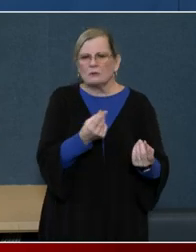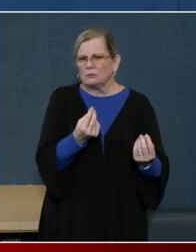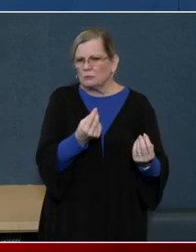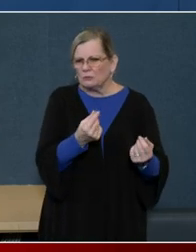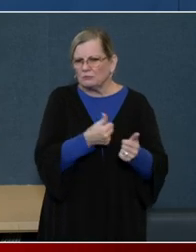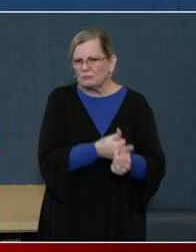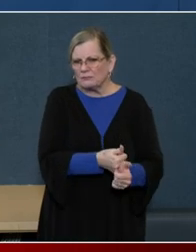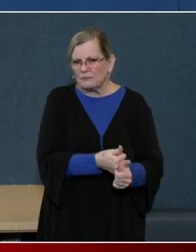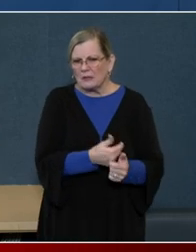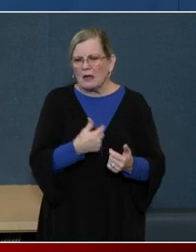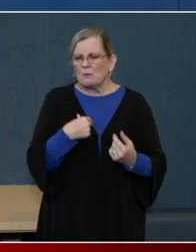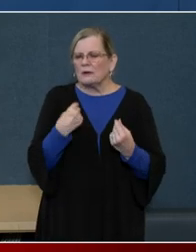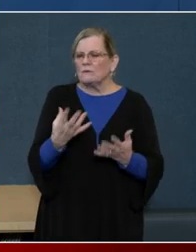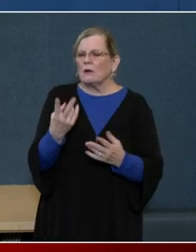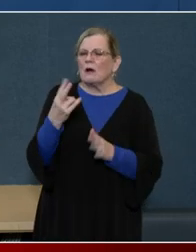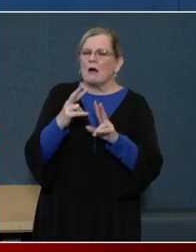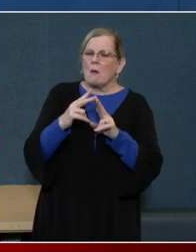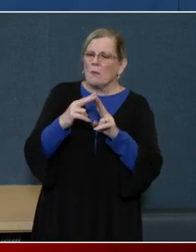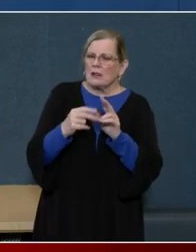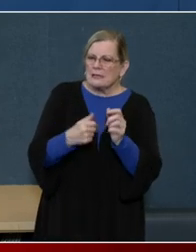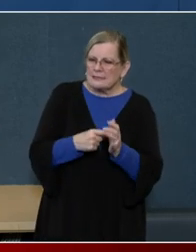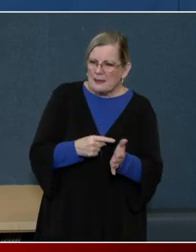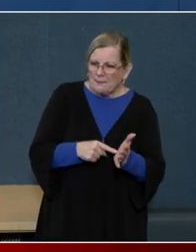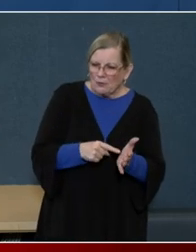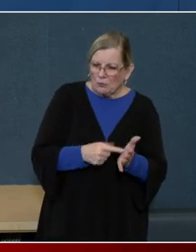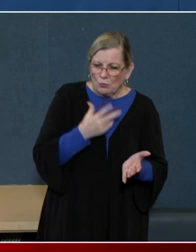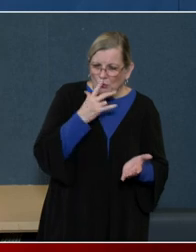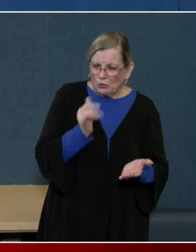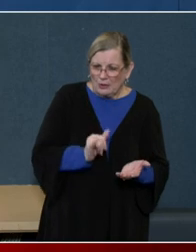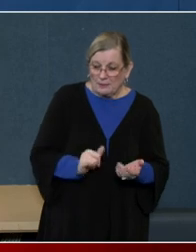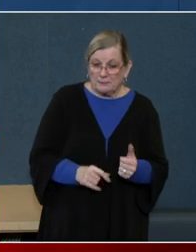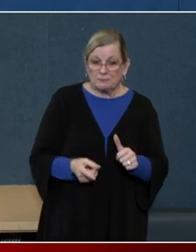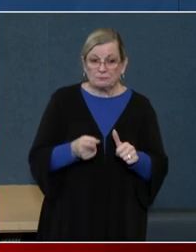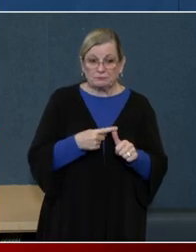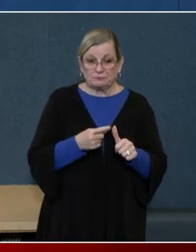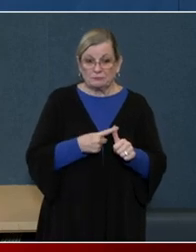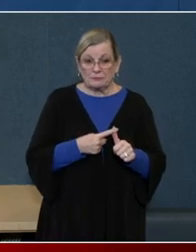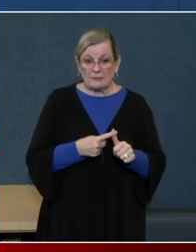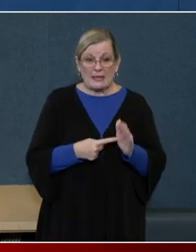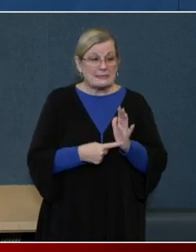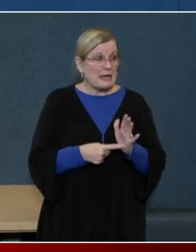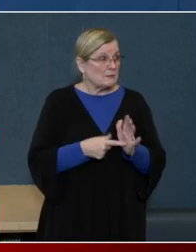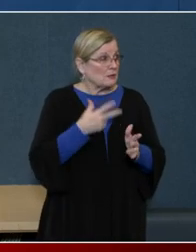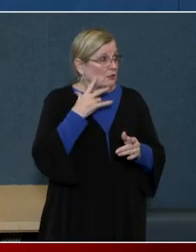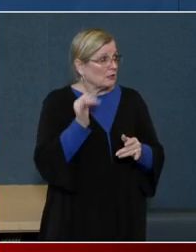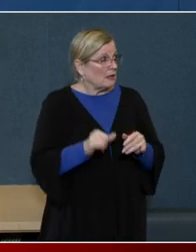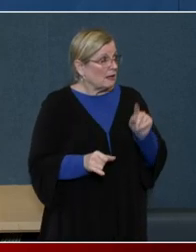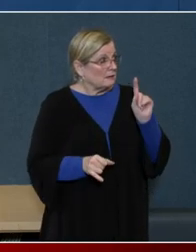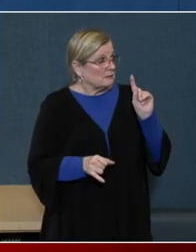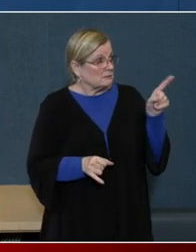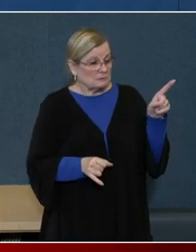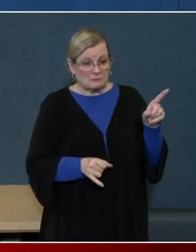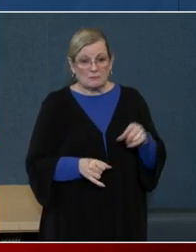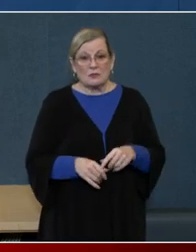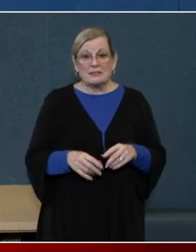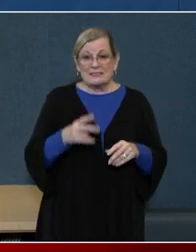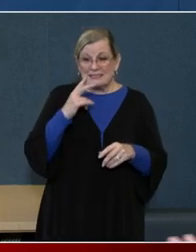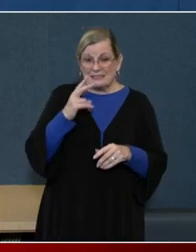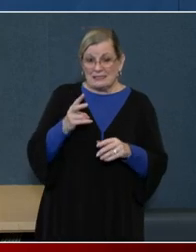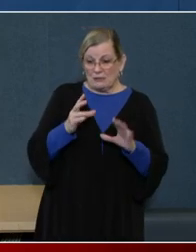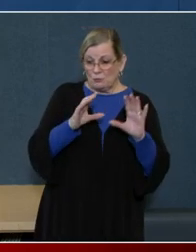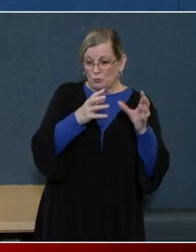that would look like. And so here we provide an example of a school, and you can see the various cohorts